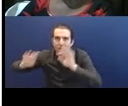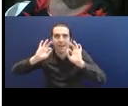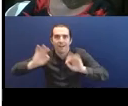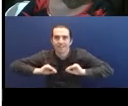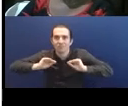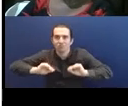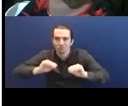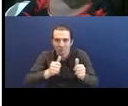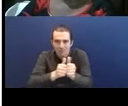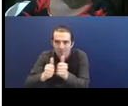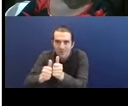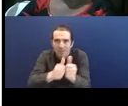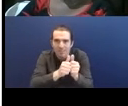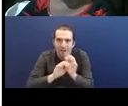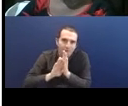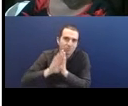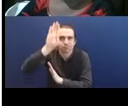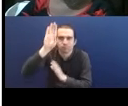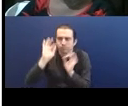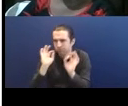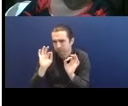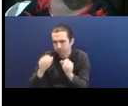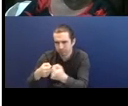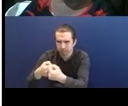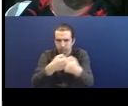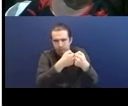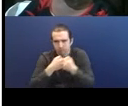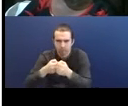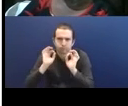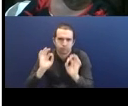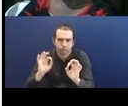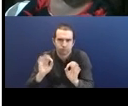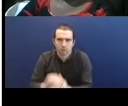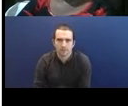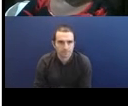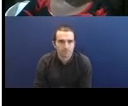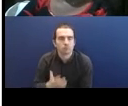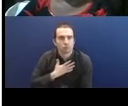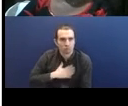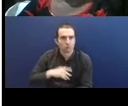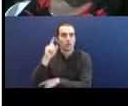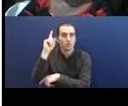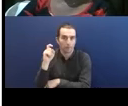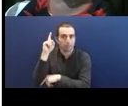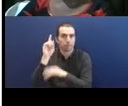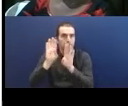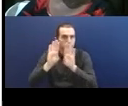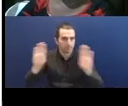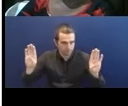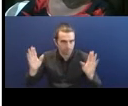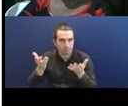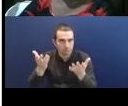remove the barrier that impede that possibility. It involves strengthening the